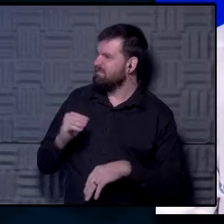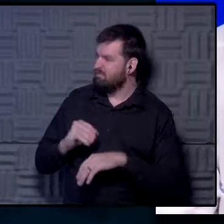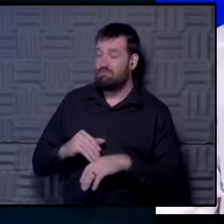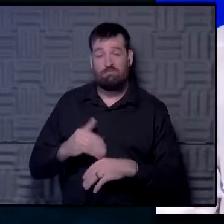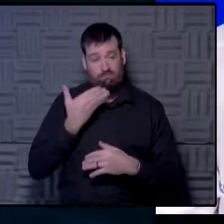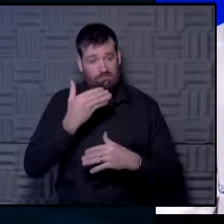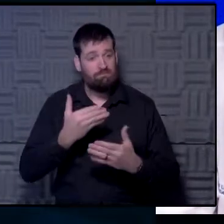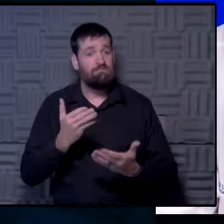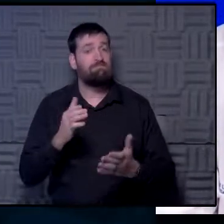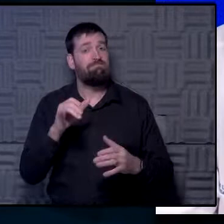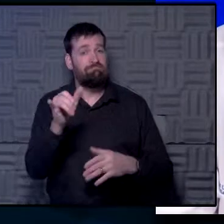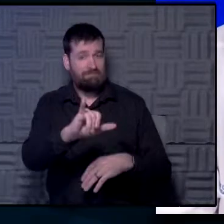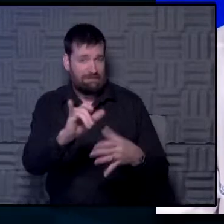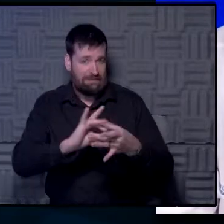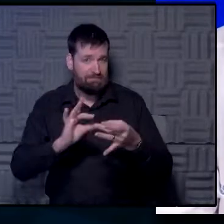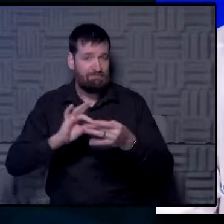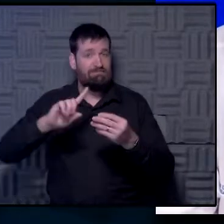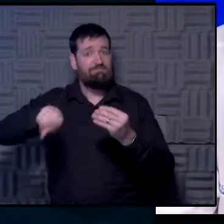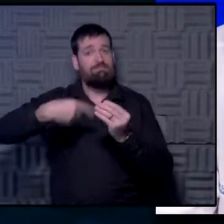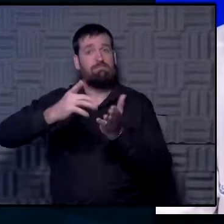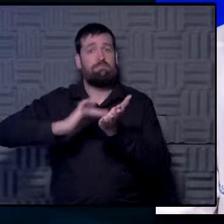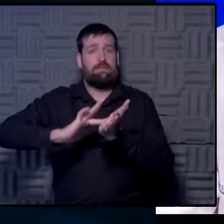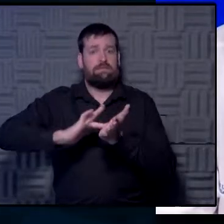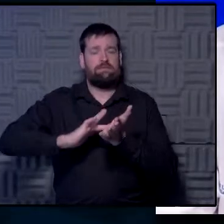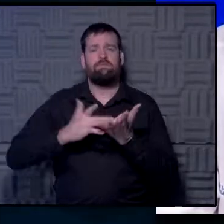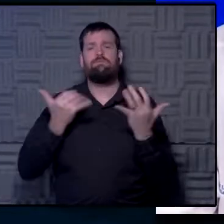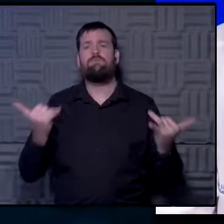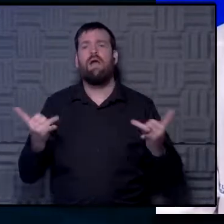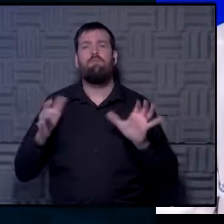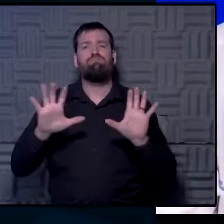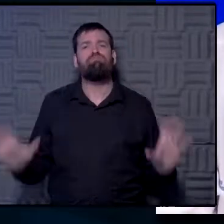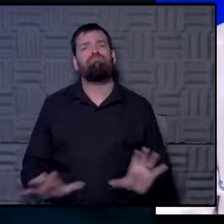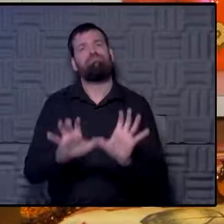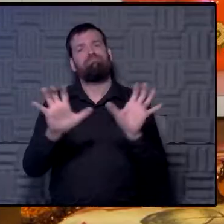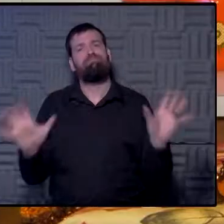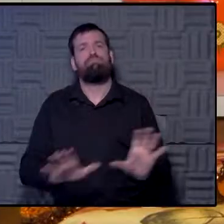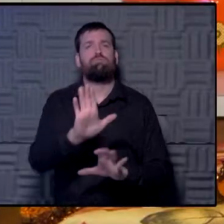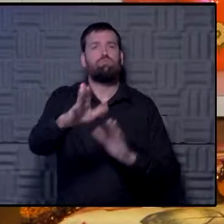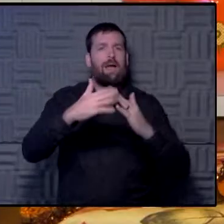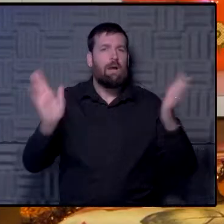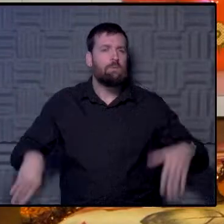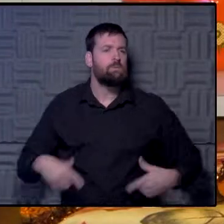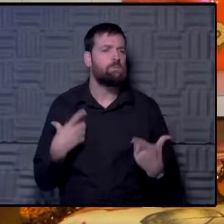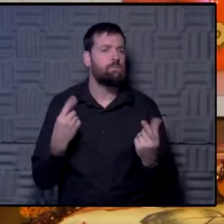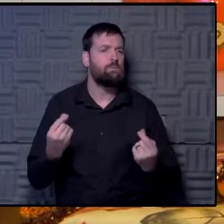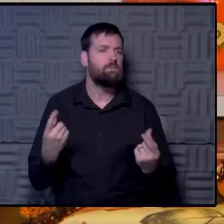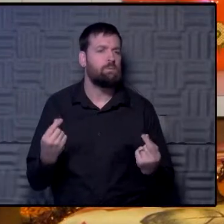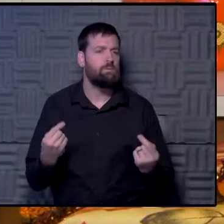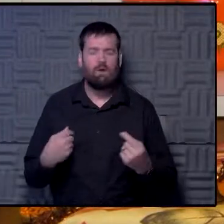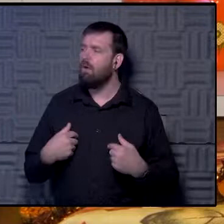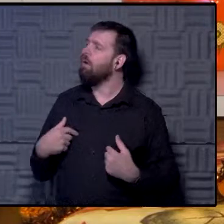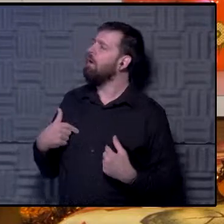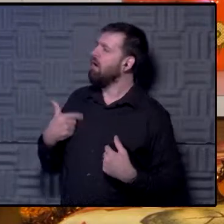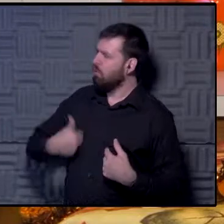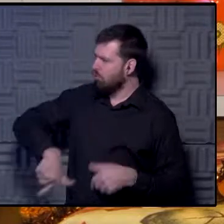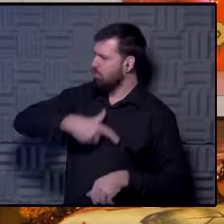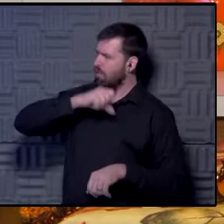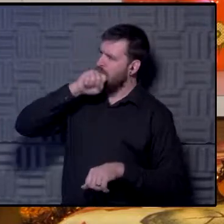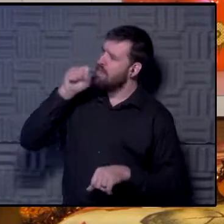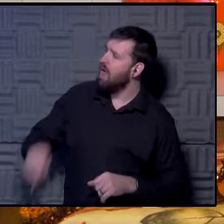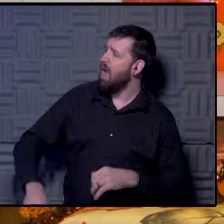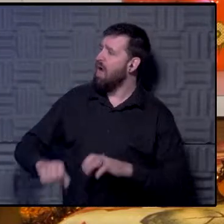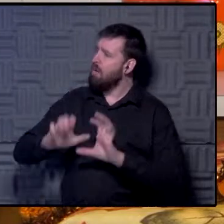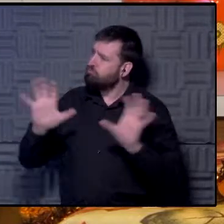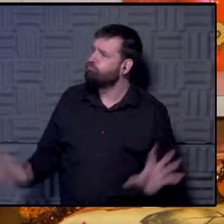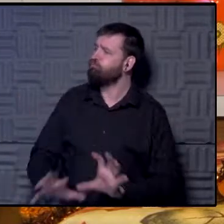We tell people that about meds all the time. Yeah. So what do you do about decorating your house? Oh, we love to decorate our house